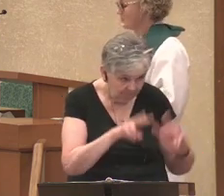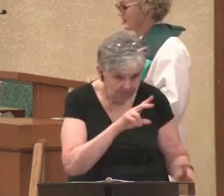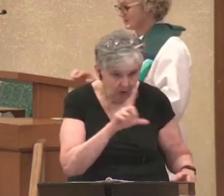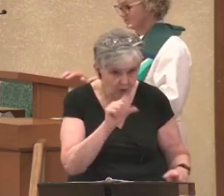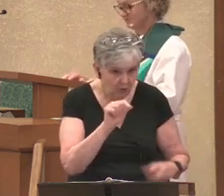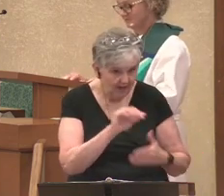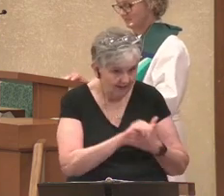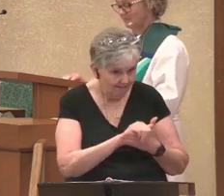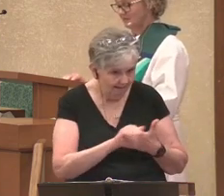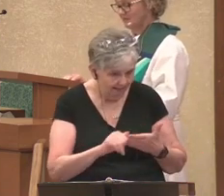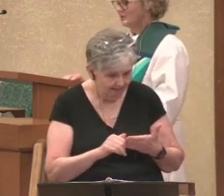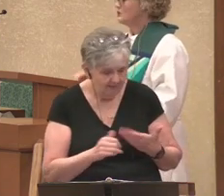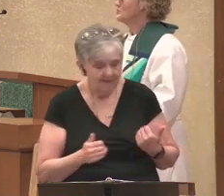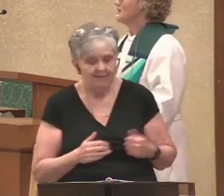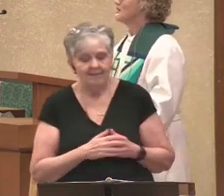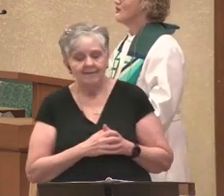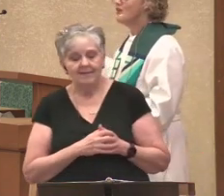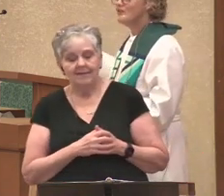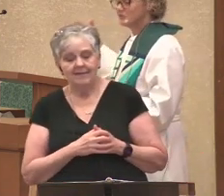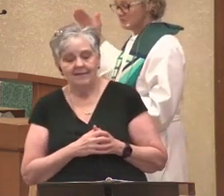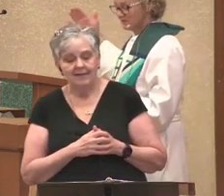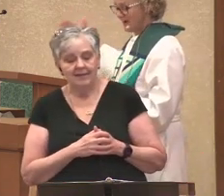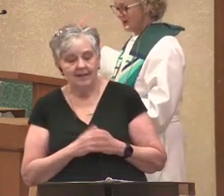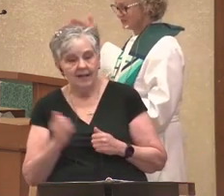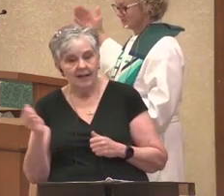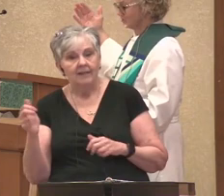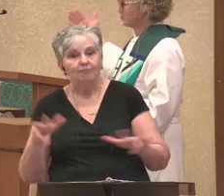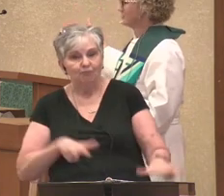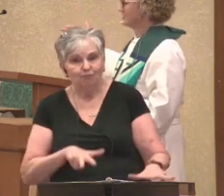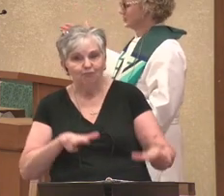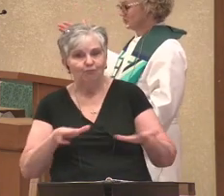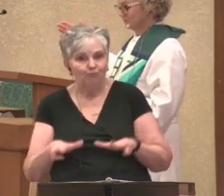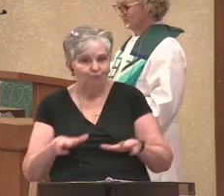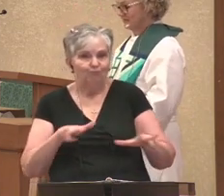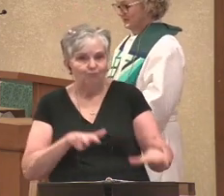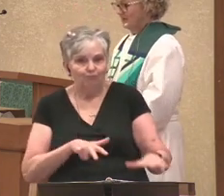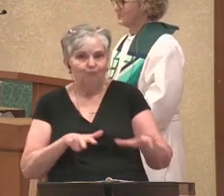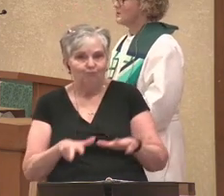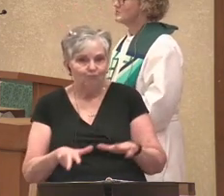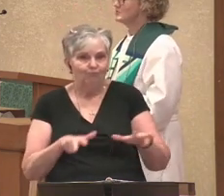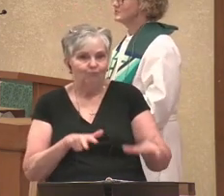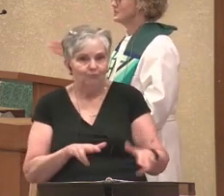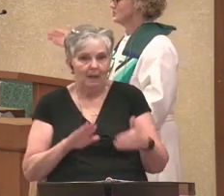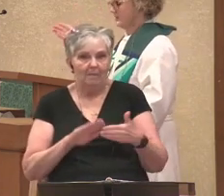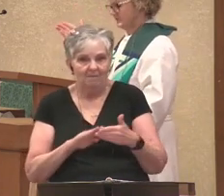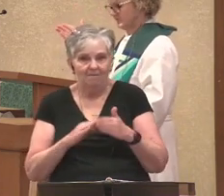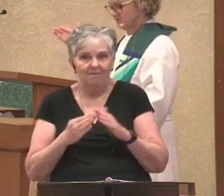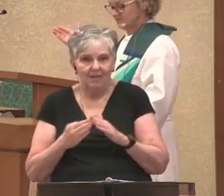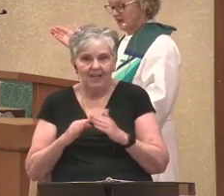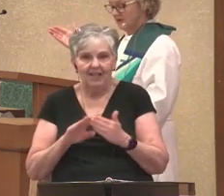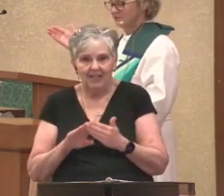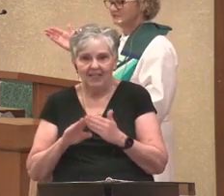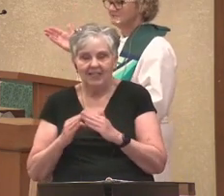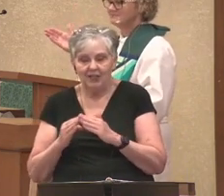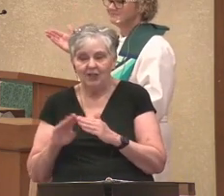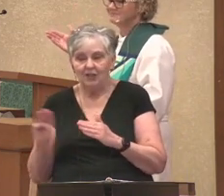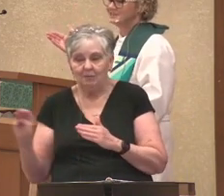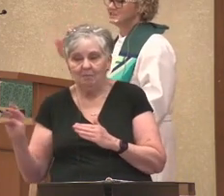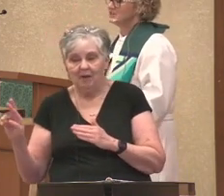as we walked. We got all the way back to the little village, and Martin ducked off to the